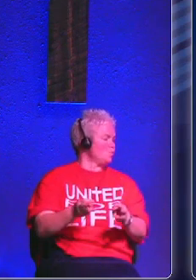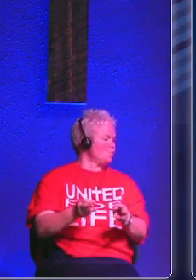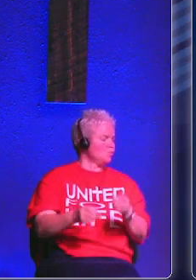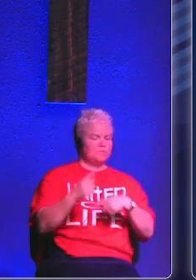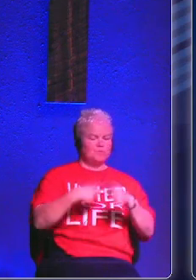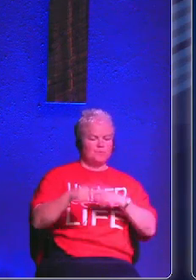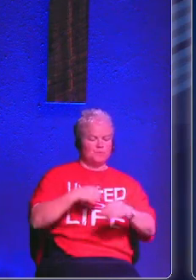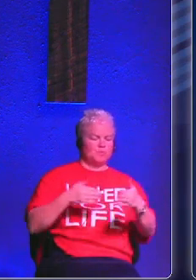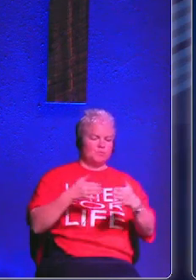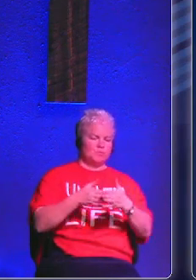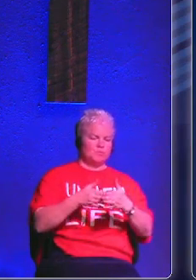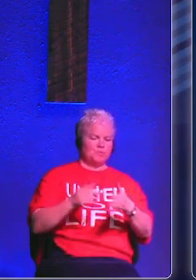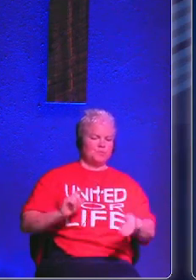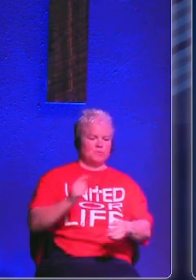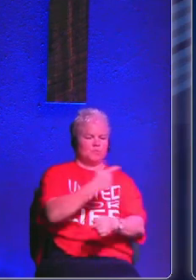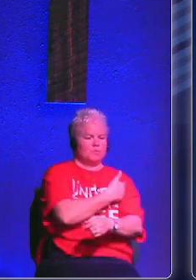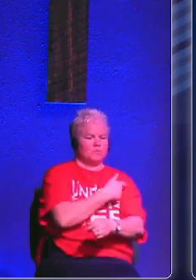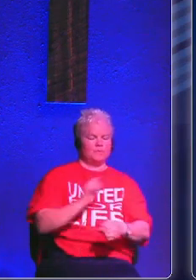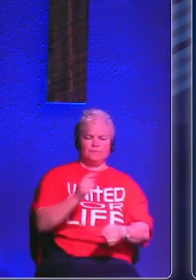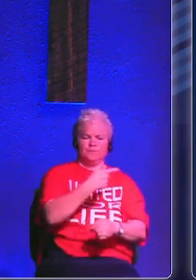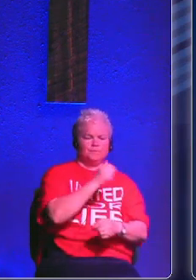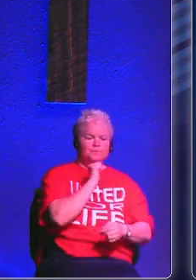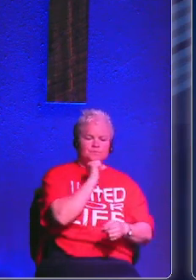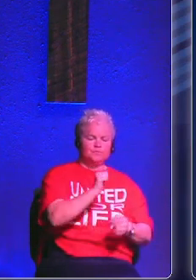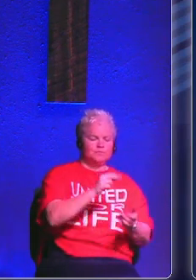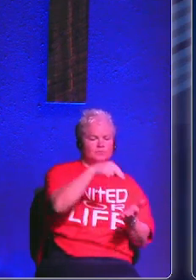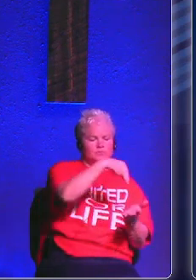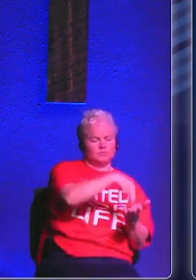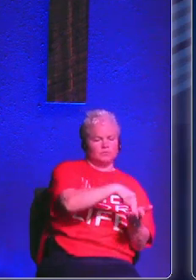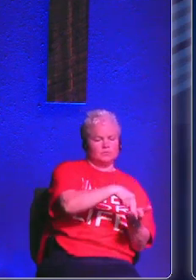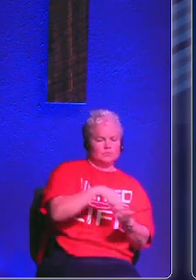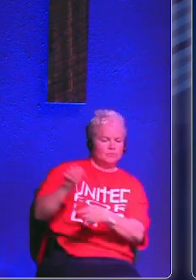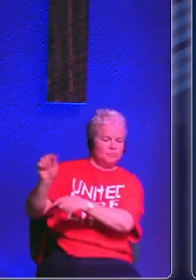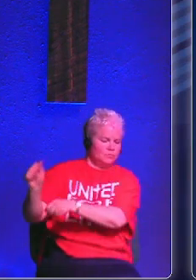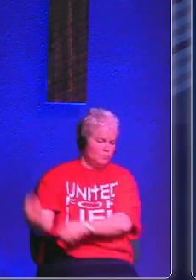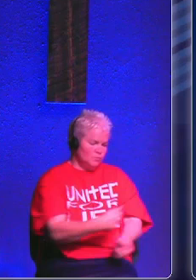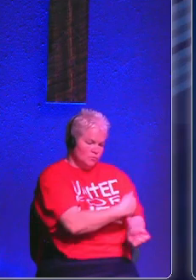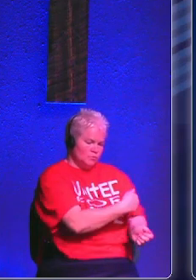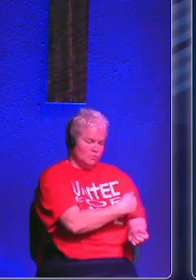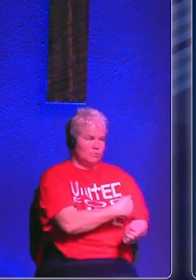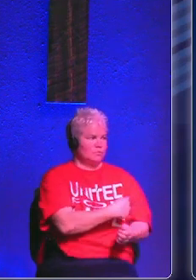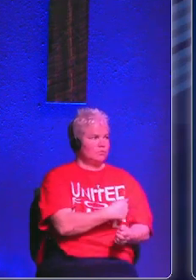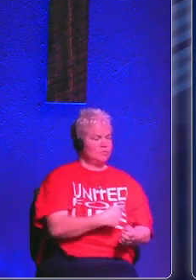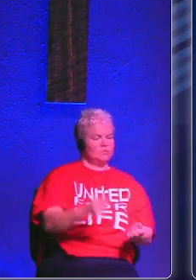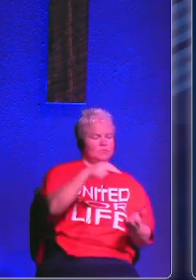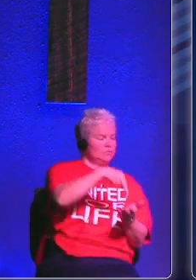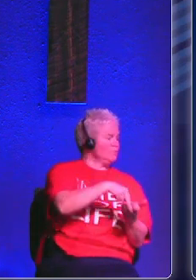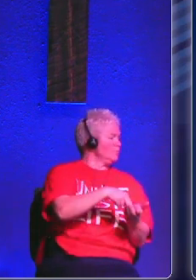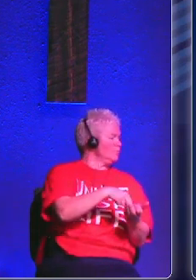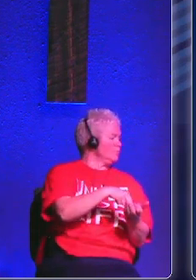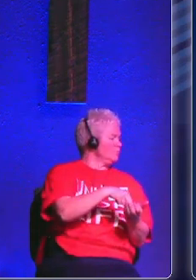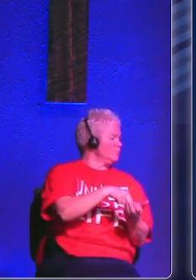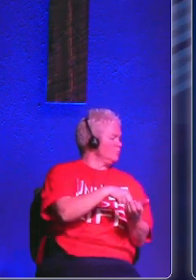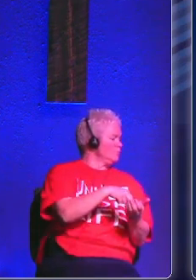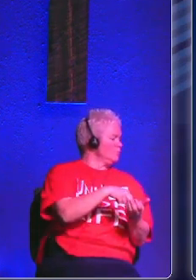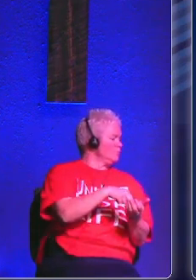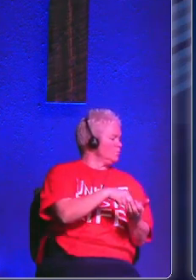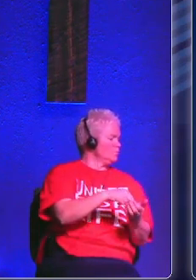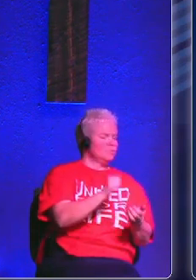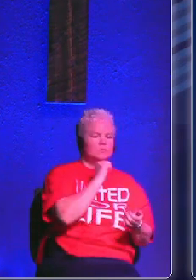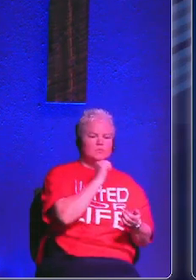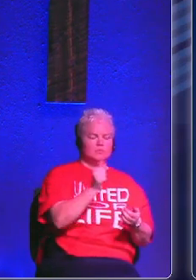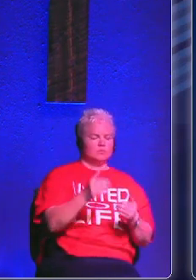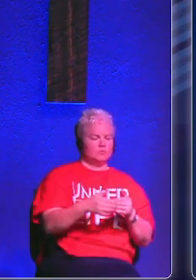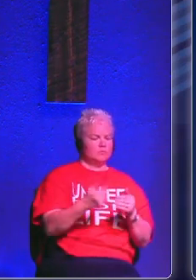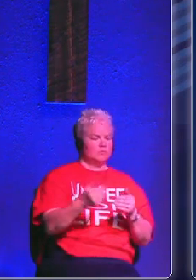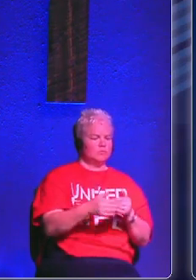things come against us. And if we don't stand firm, they're going to sweep us away. And I'm telling you, standing firm is